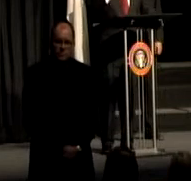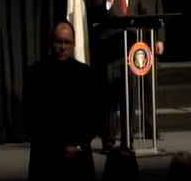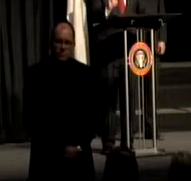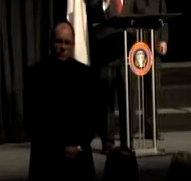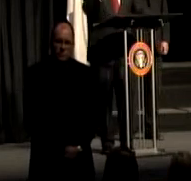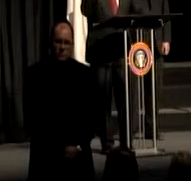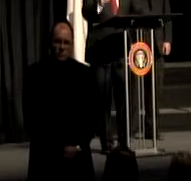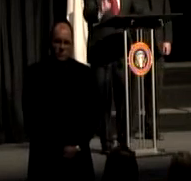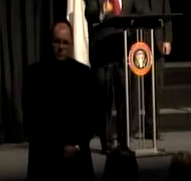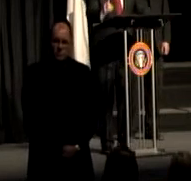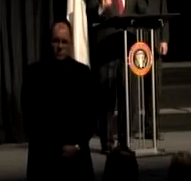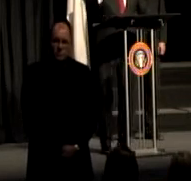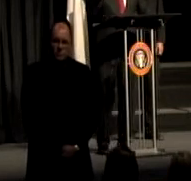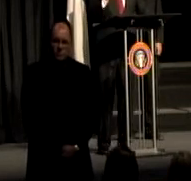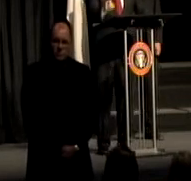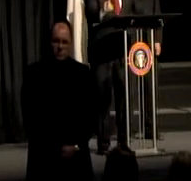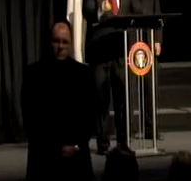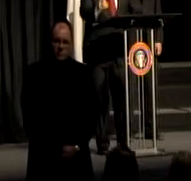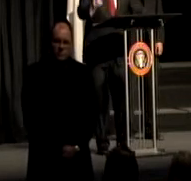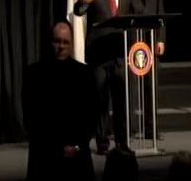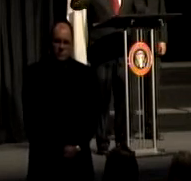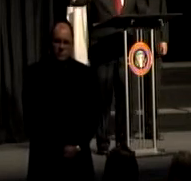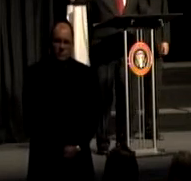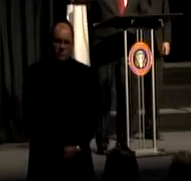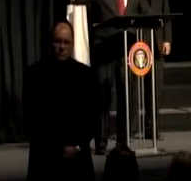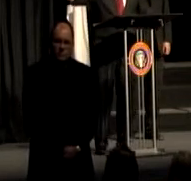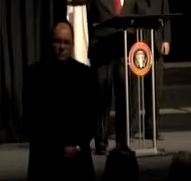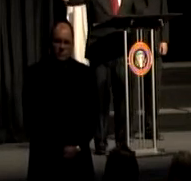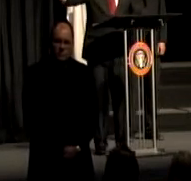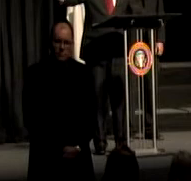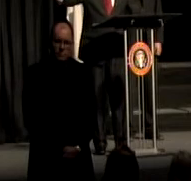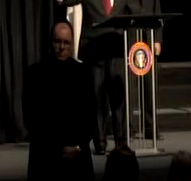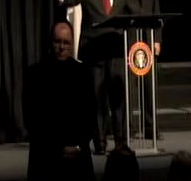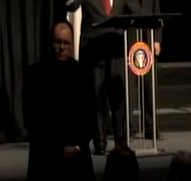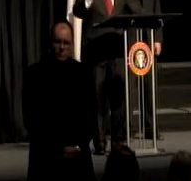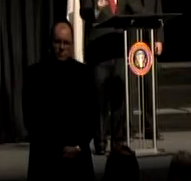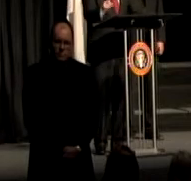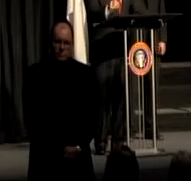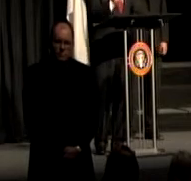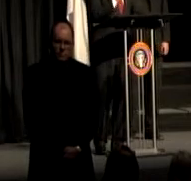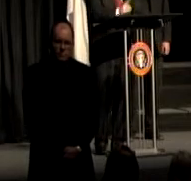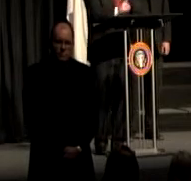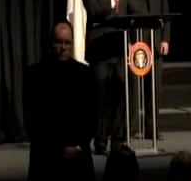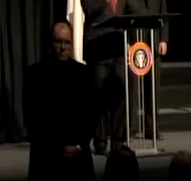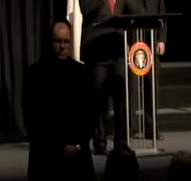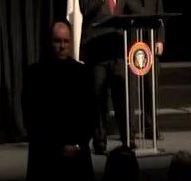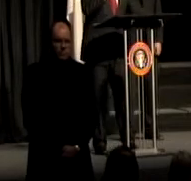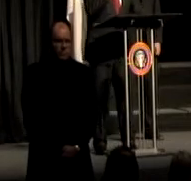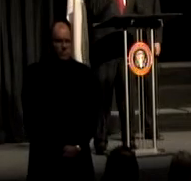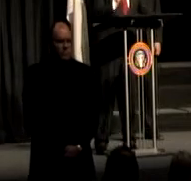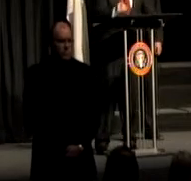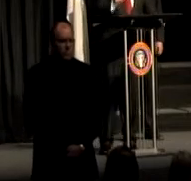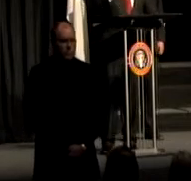Jesus did not and he would not say no he looked at probably the